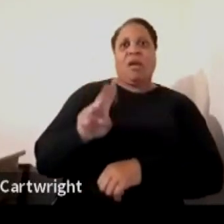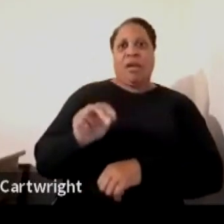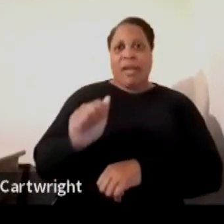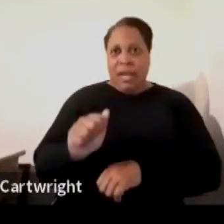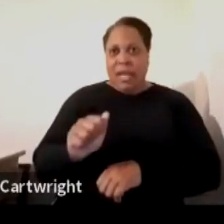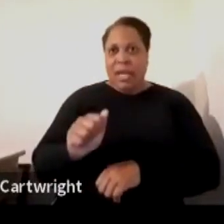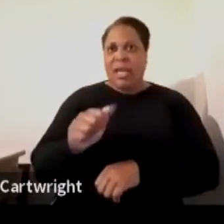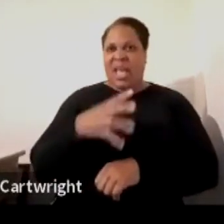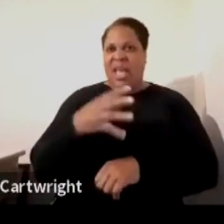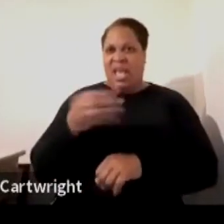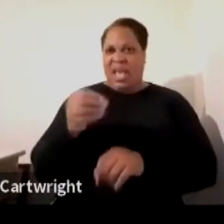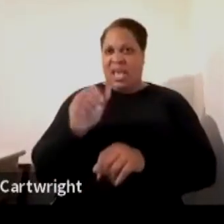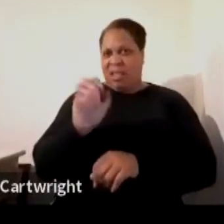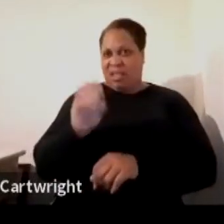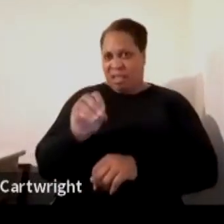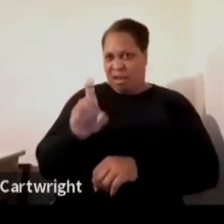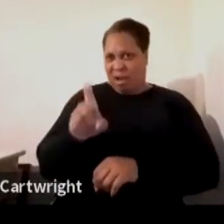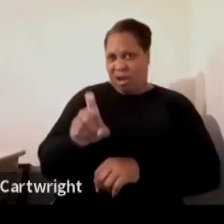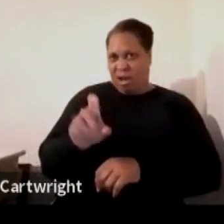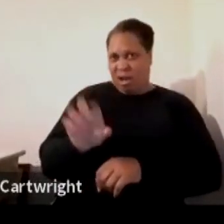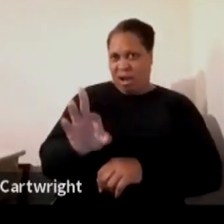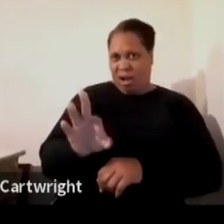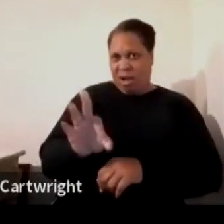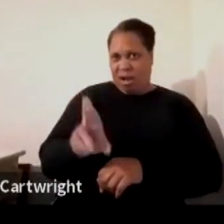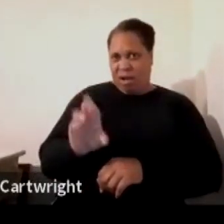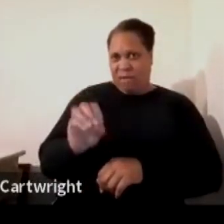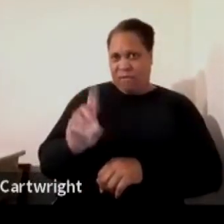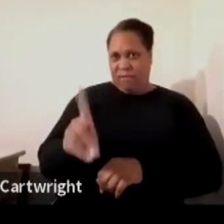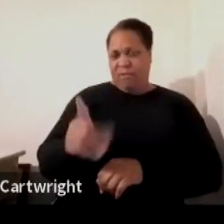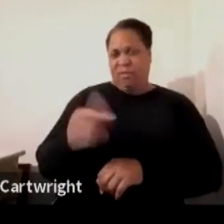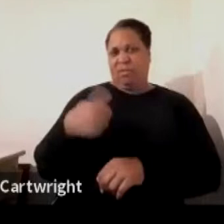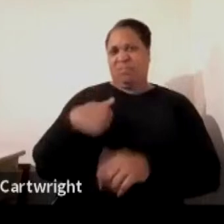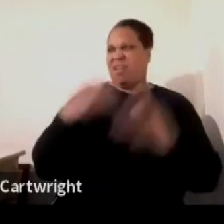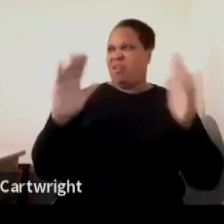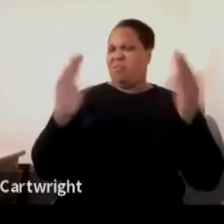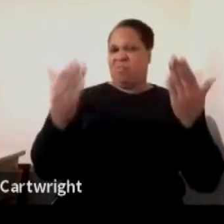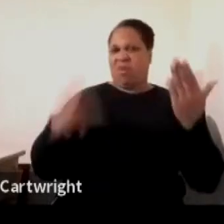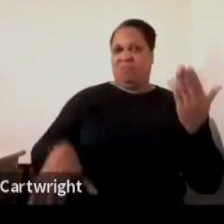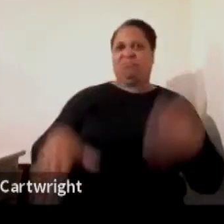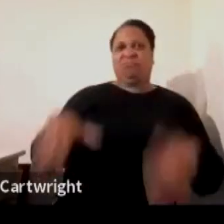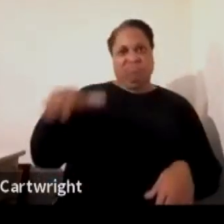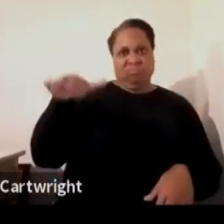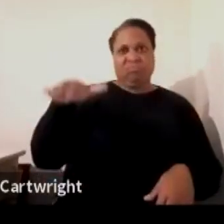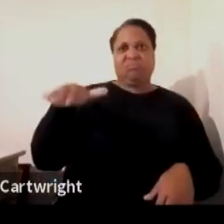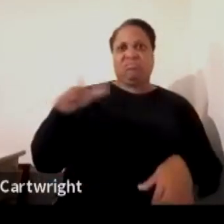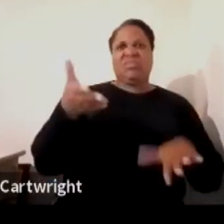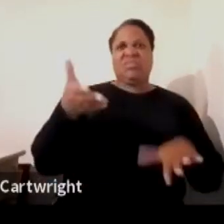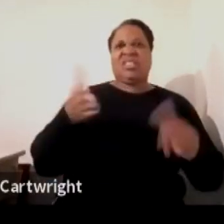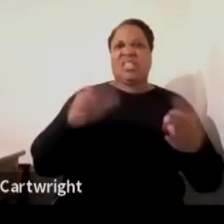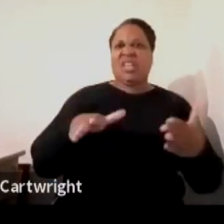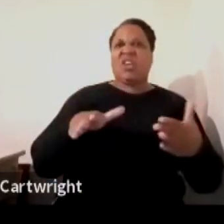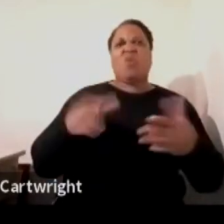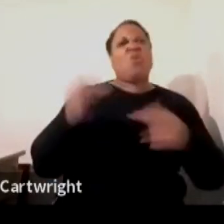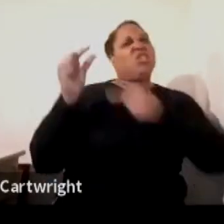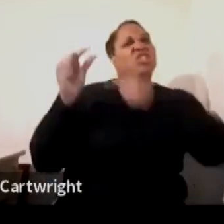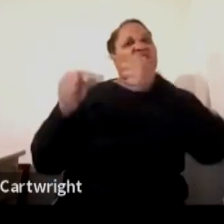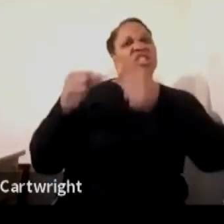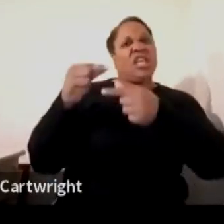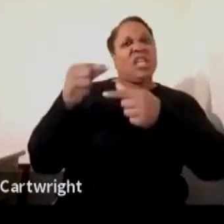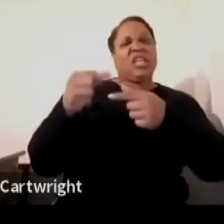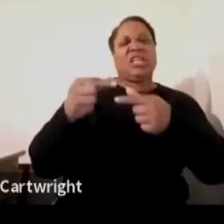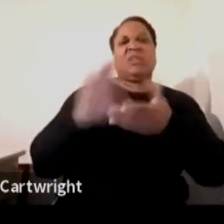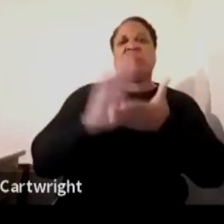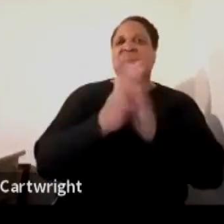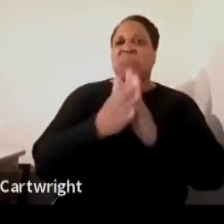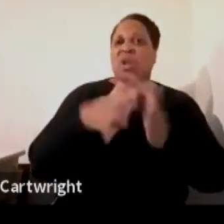the way that they're made now compared to growing up a dead or genetically engineering the virus so that it's weak, that